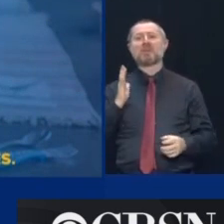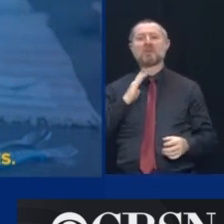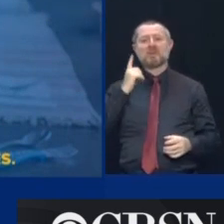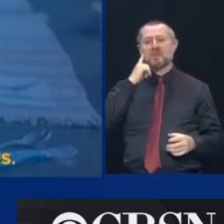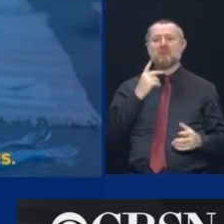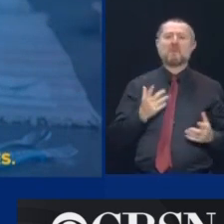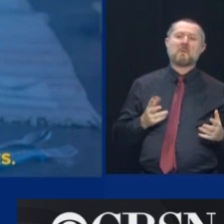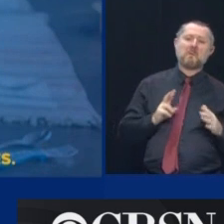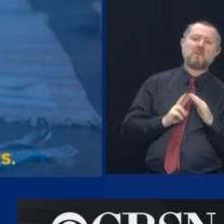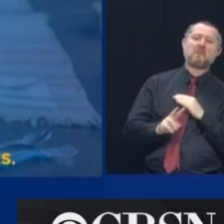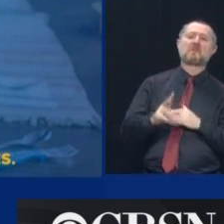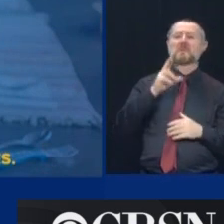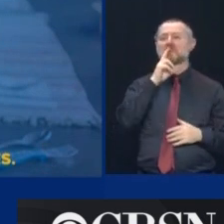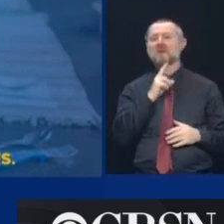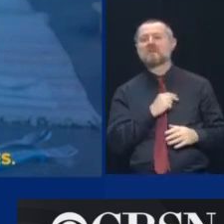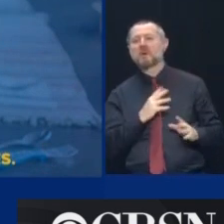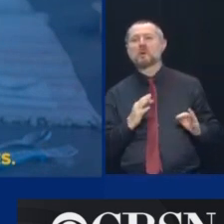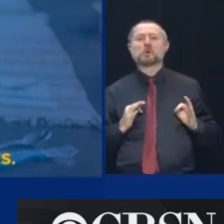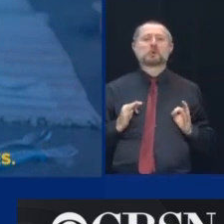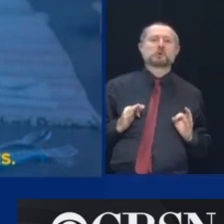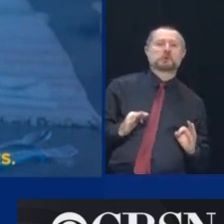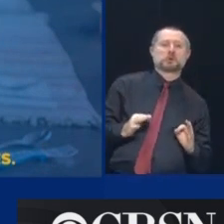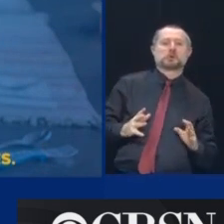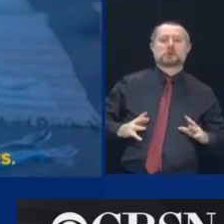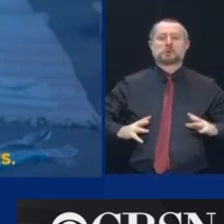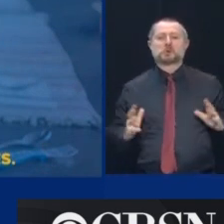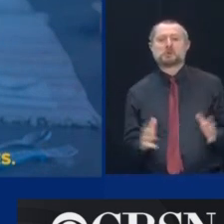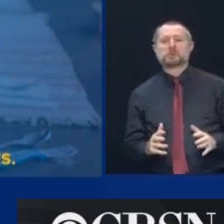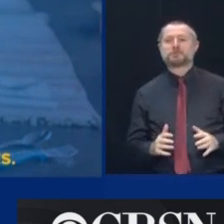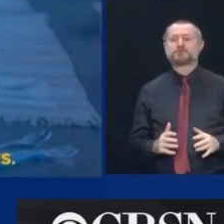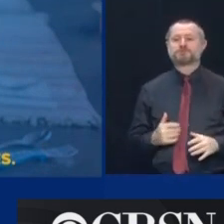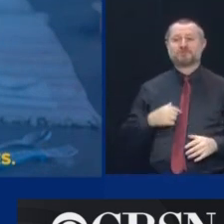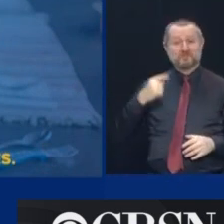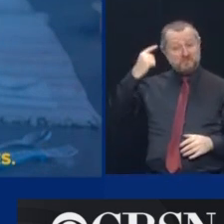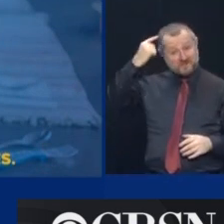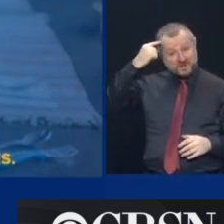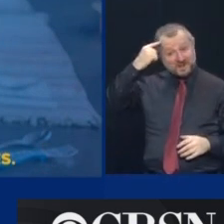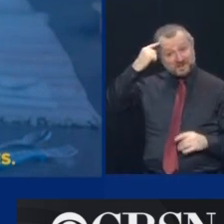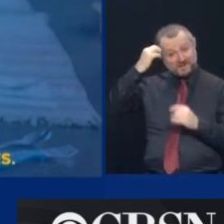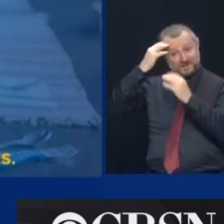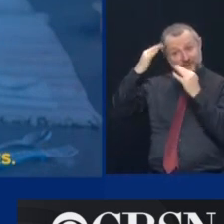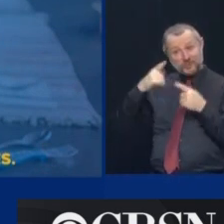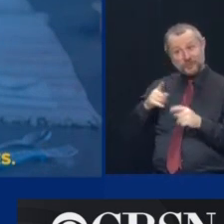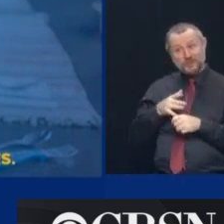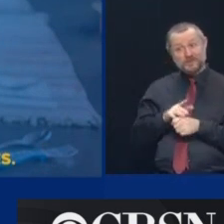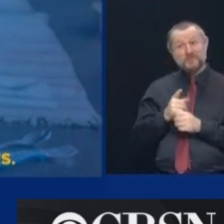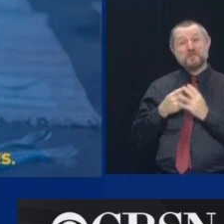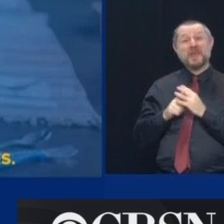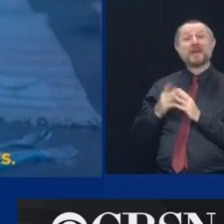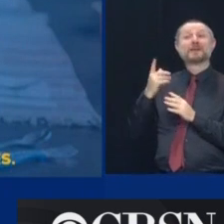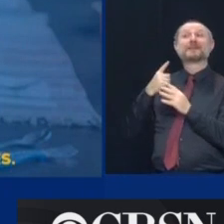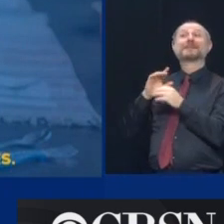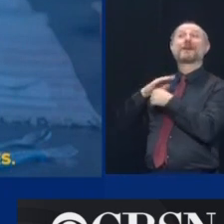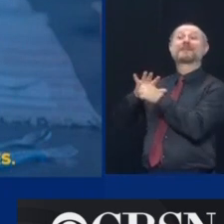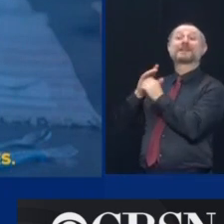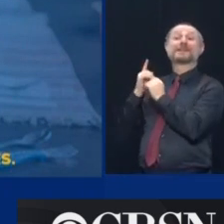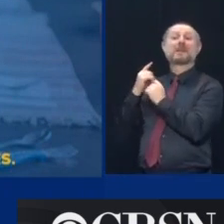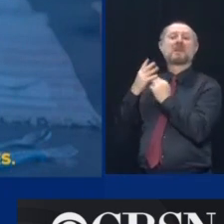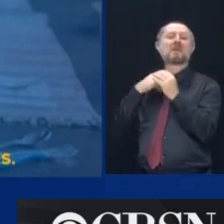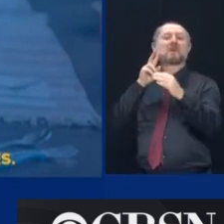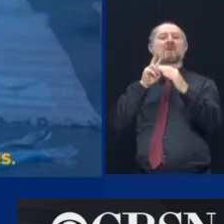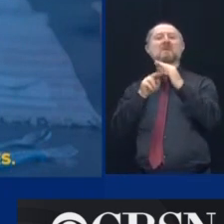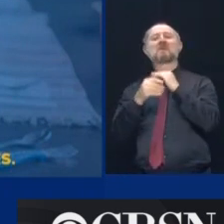be the end point. My rationalization in my head all through COVID, early on through the summer, when we